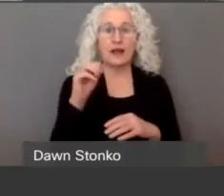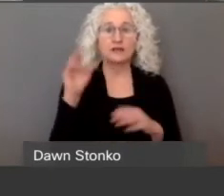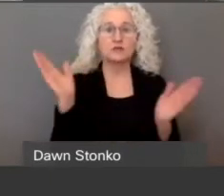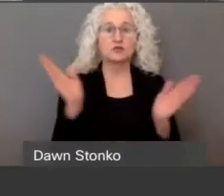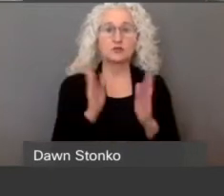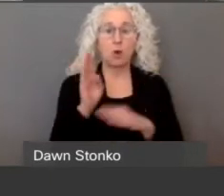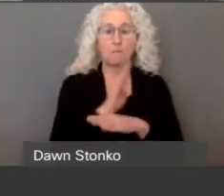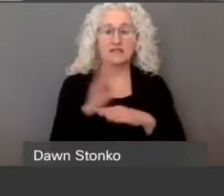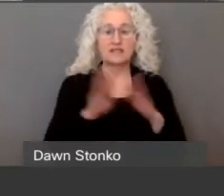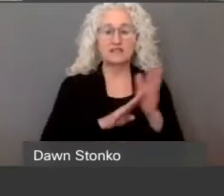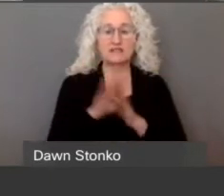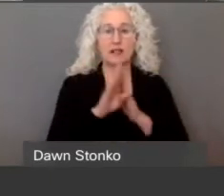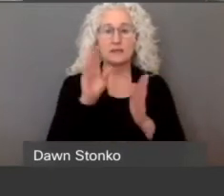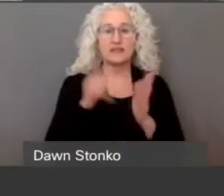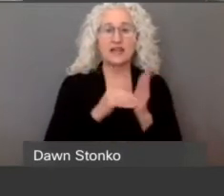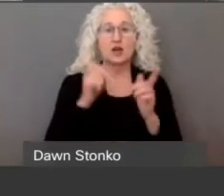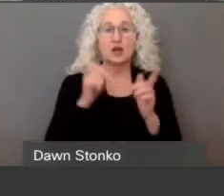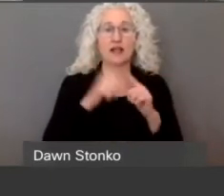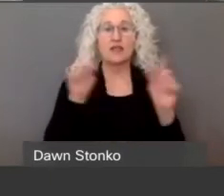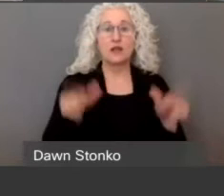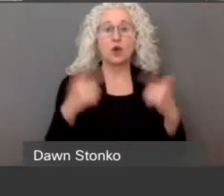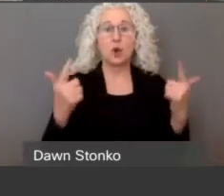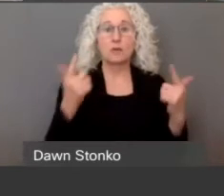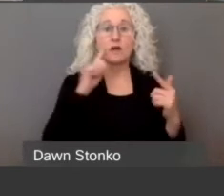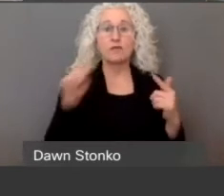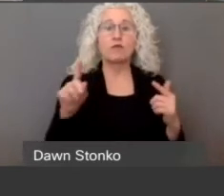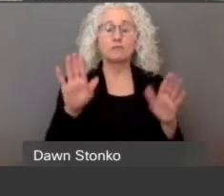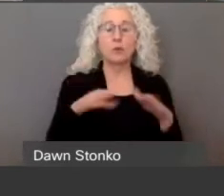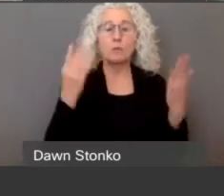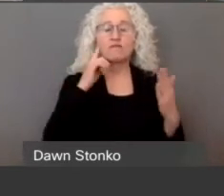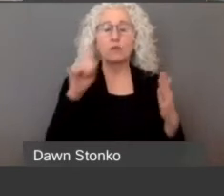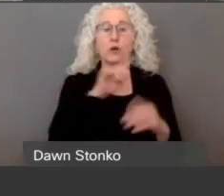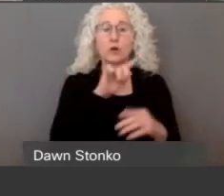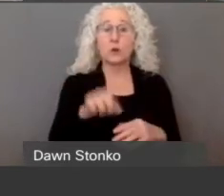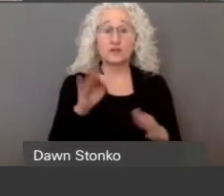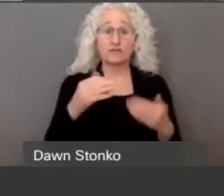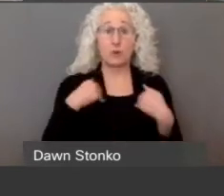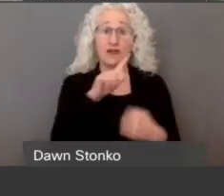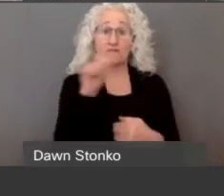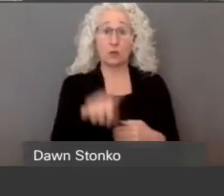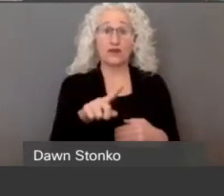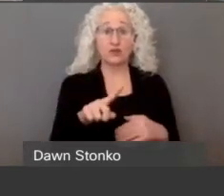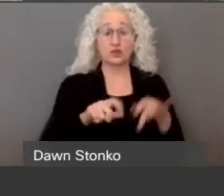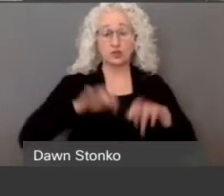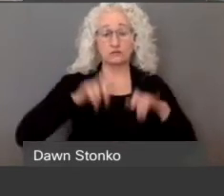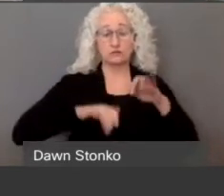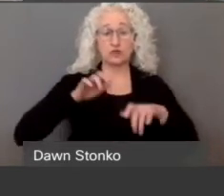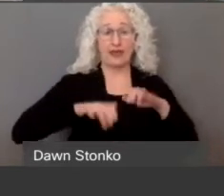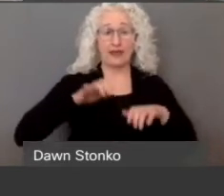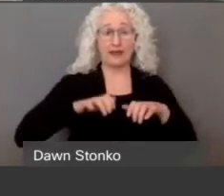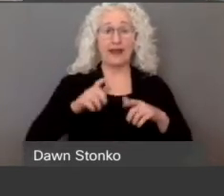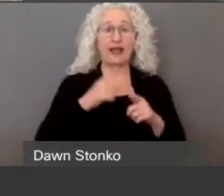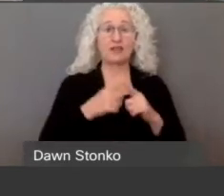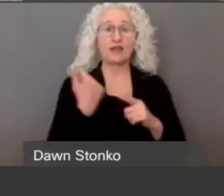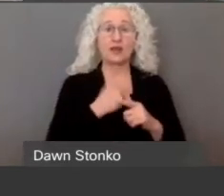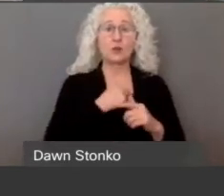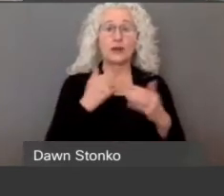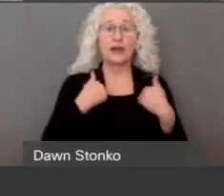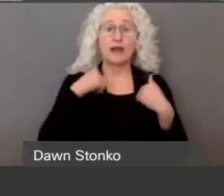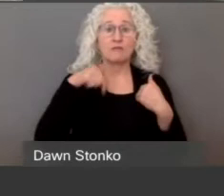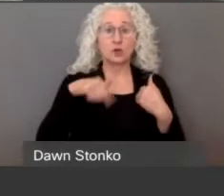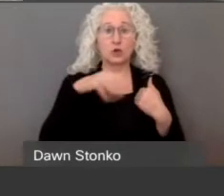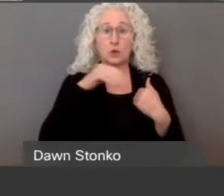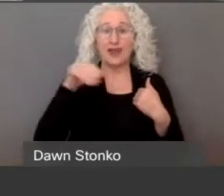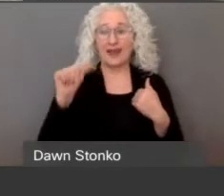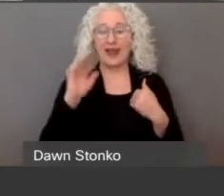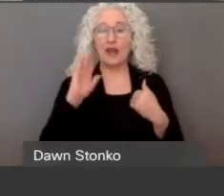Center. We will then open it up for questions. If you do have a question, just put it in the chat, and then when we get to Q&A,